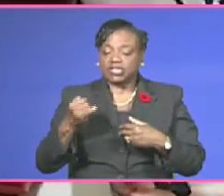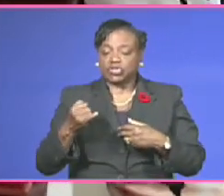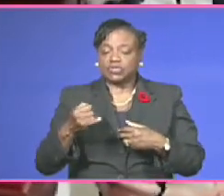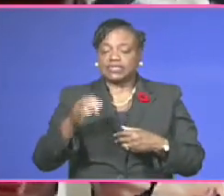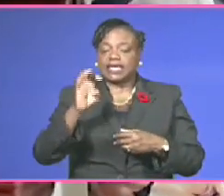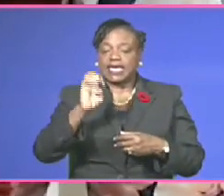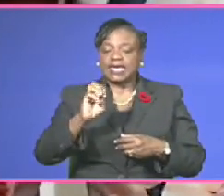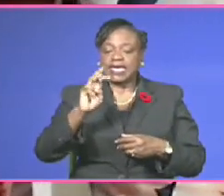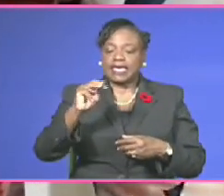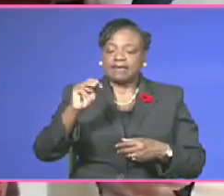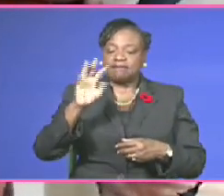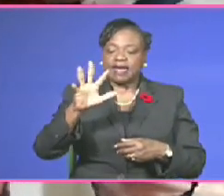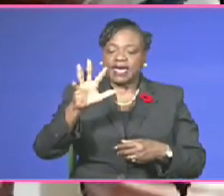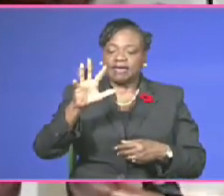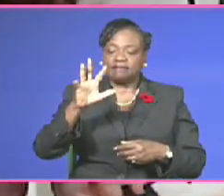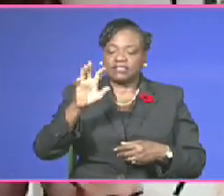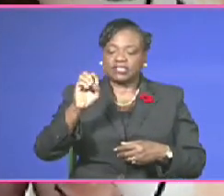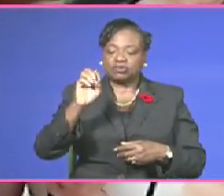sieska@znsbahamas.com or call